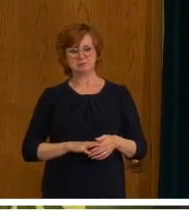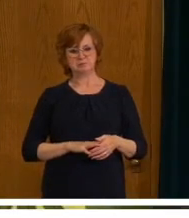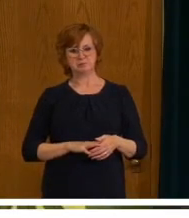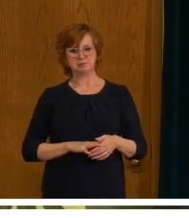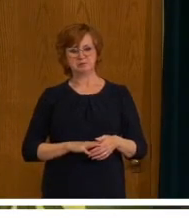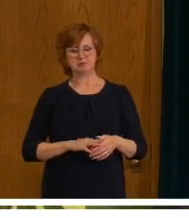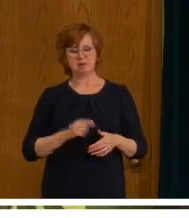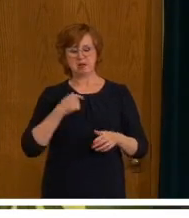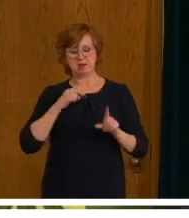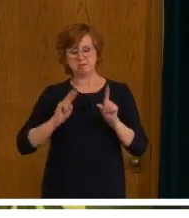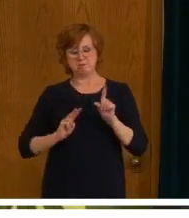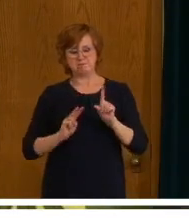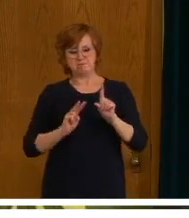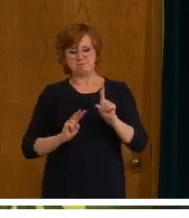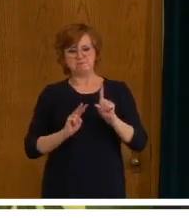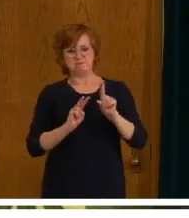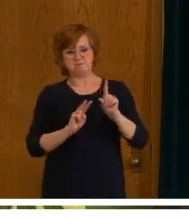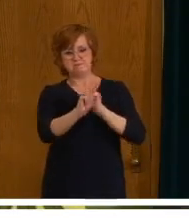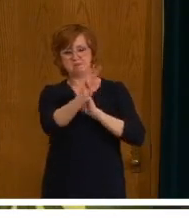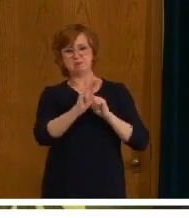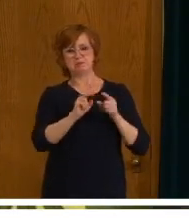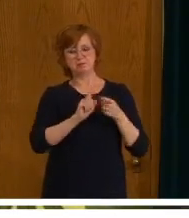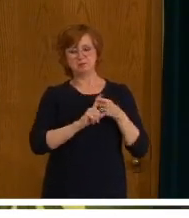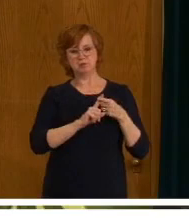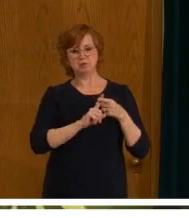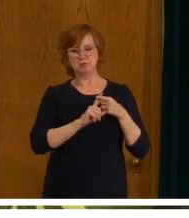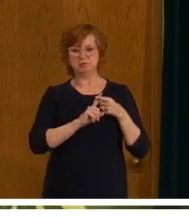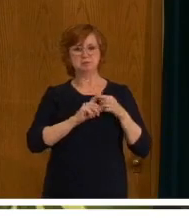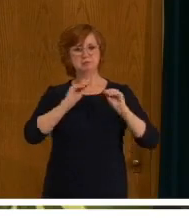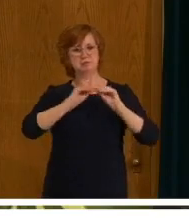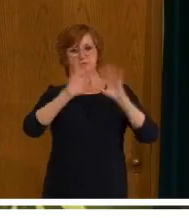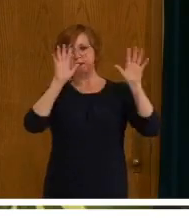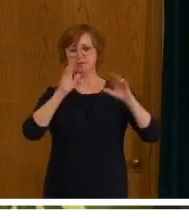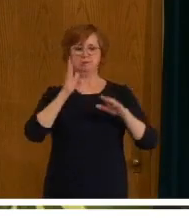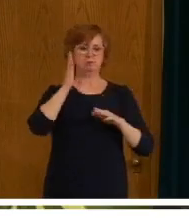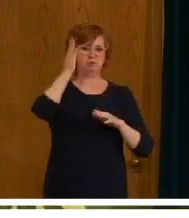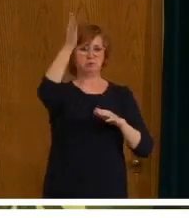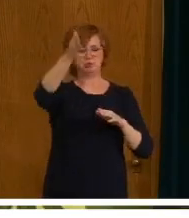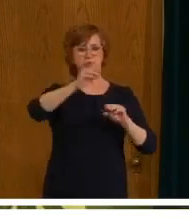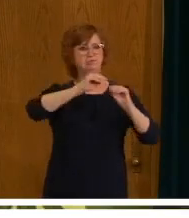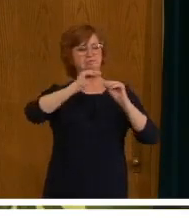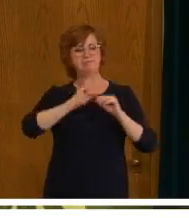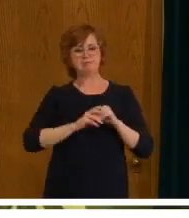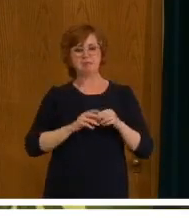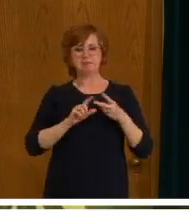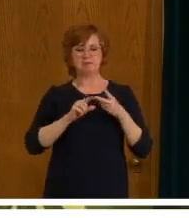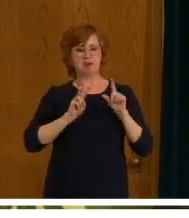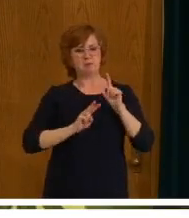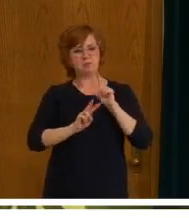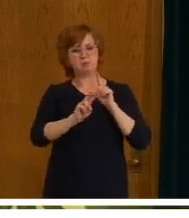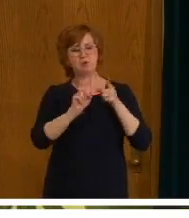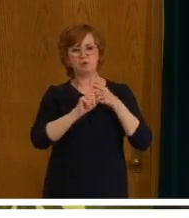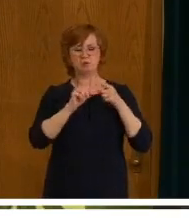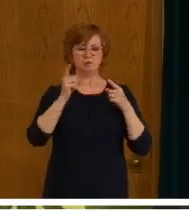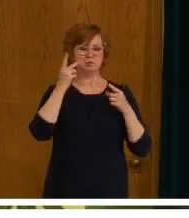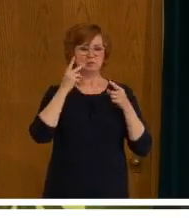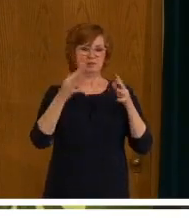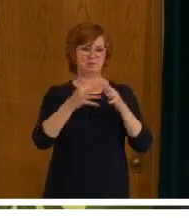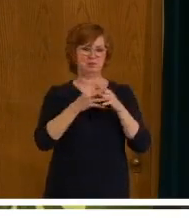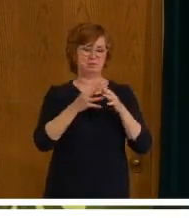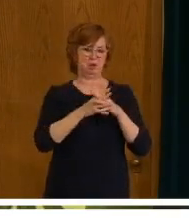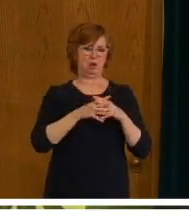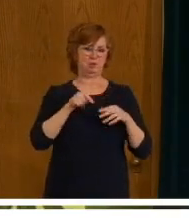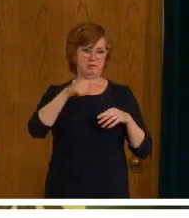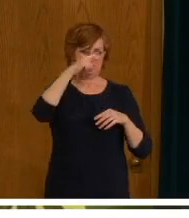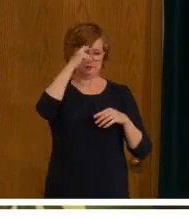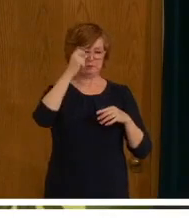look forward to much better days ahead. I look forward to ultimately attending a Saskatchewan Rough Rider game this summer